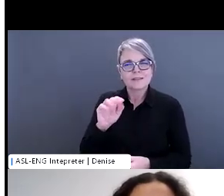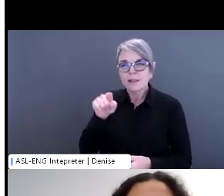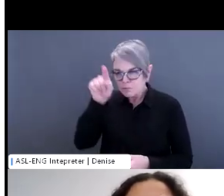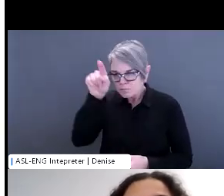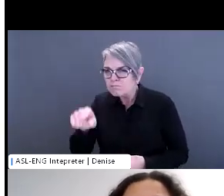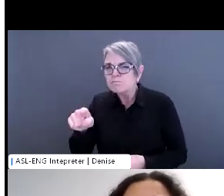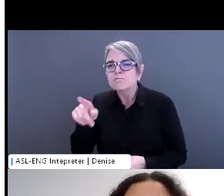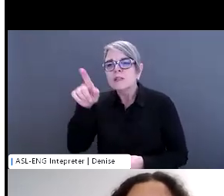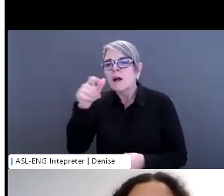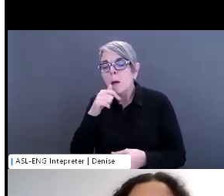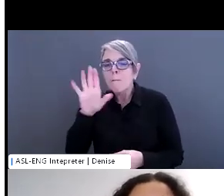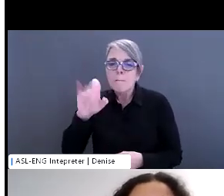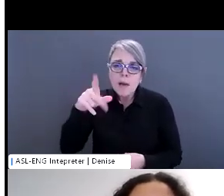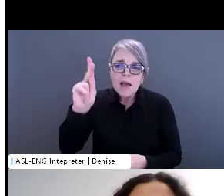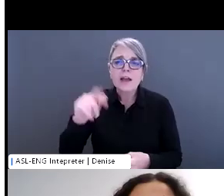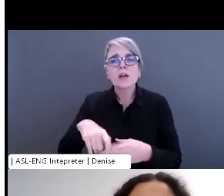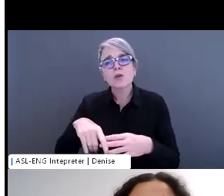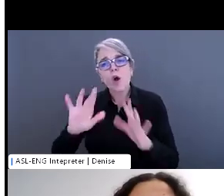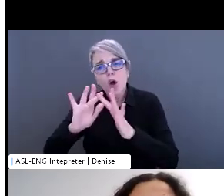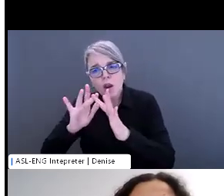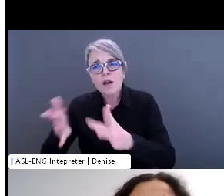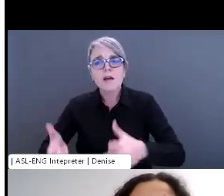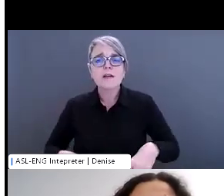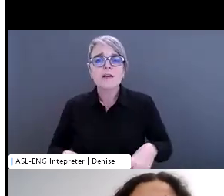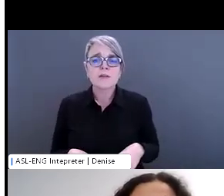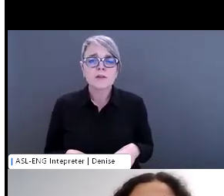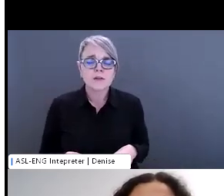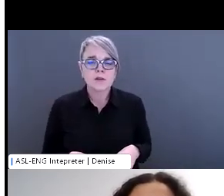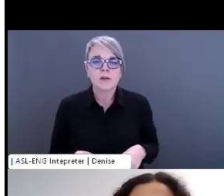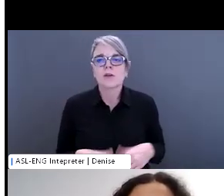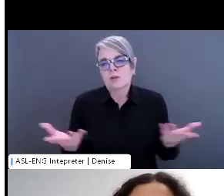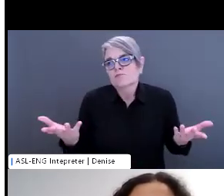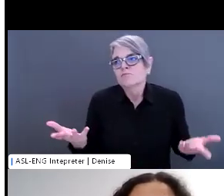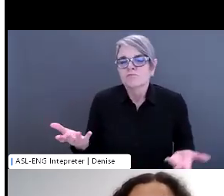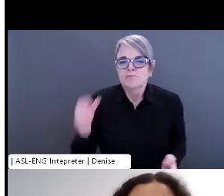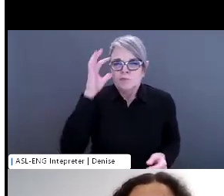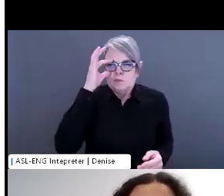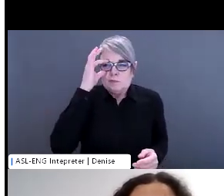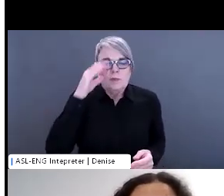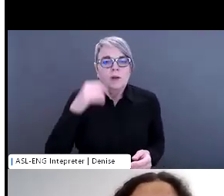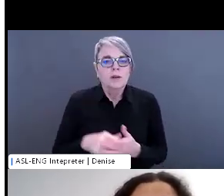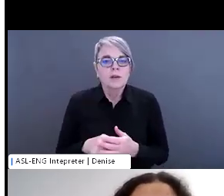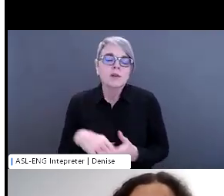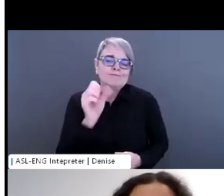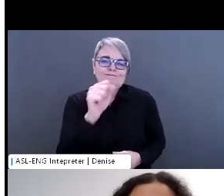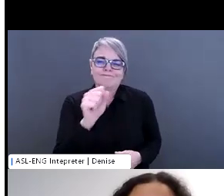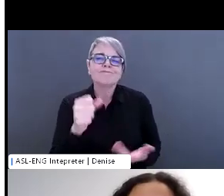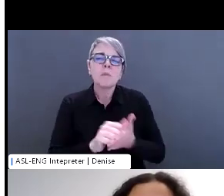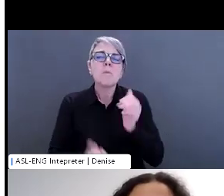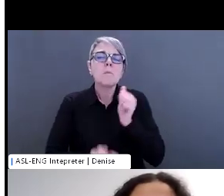Yep, the bank. Most common would be like visiting your local